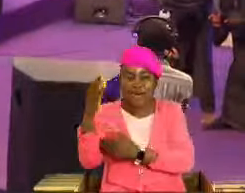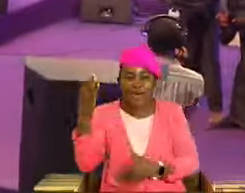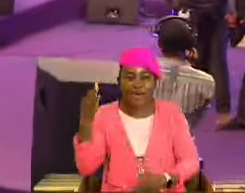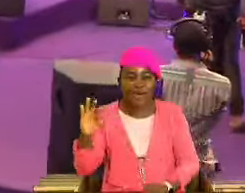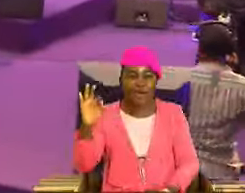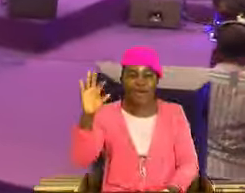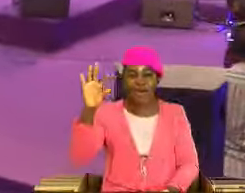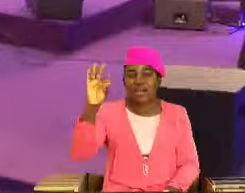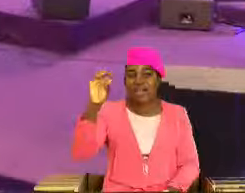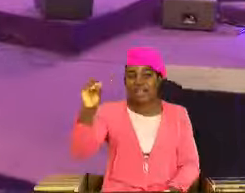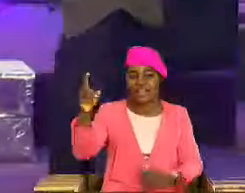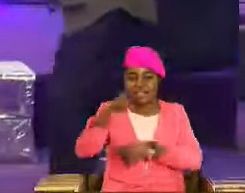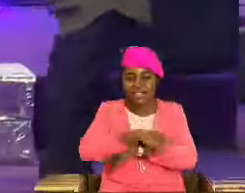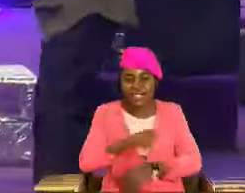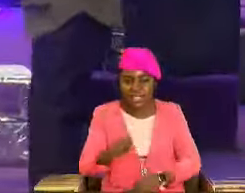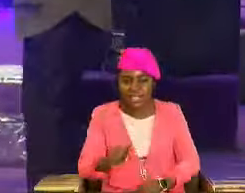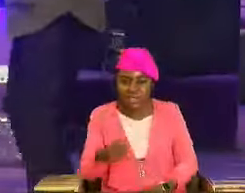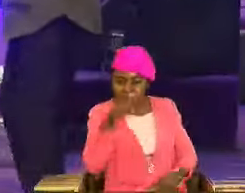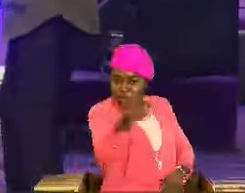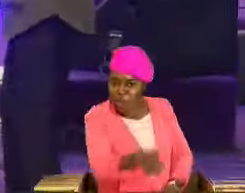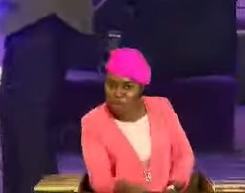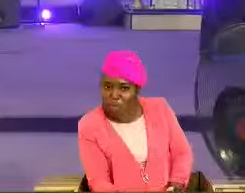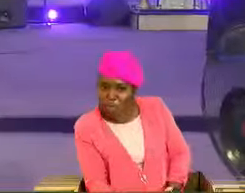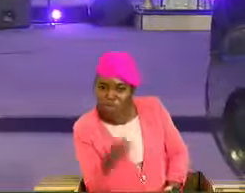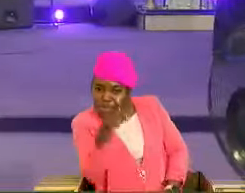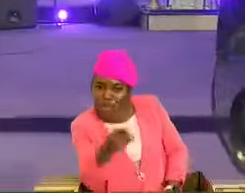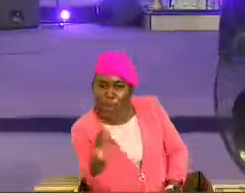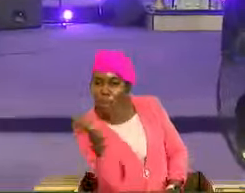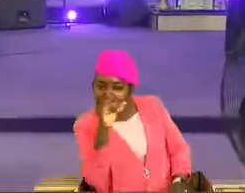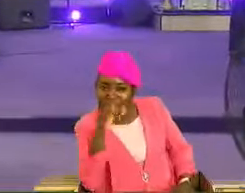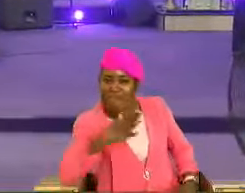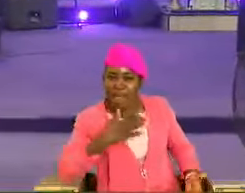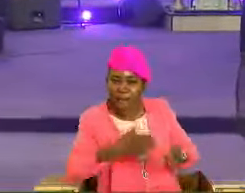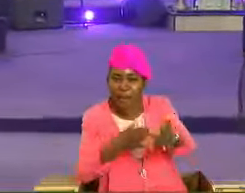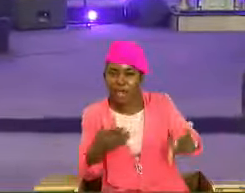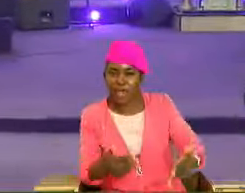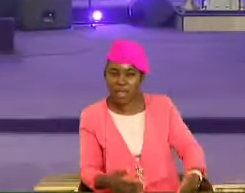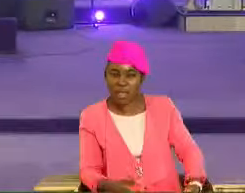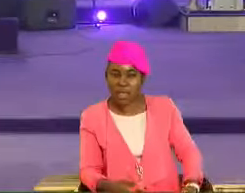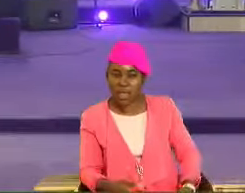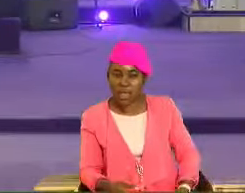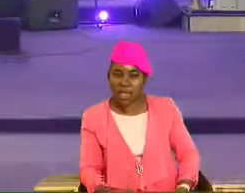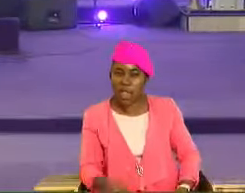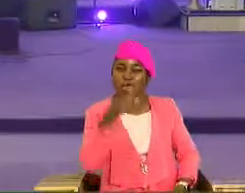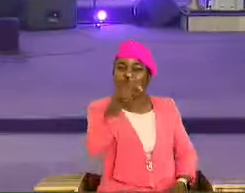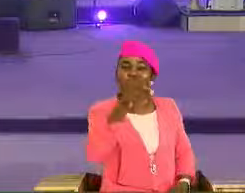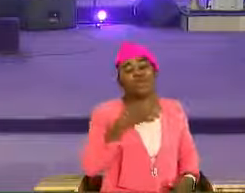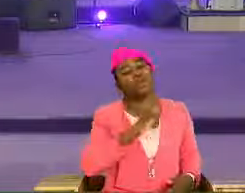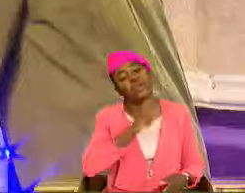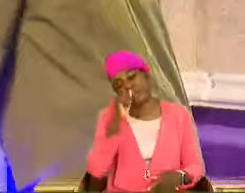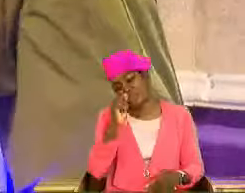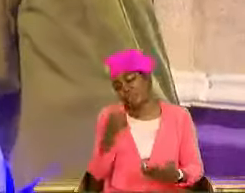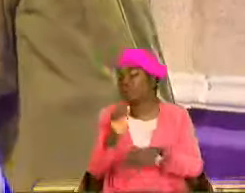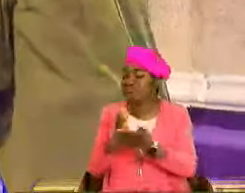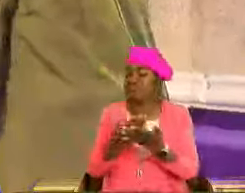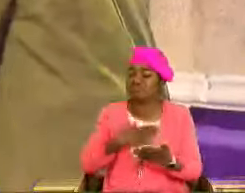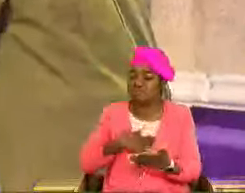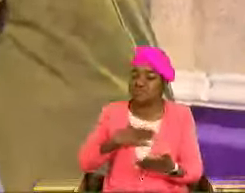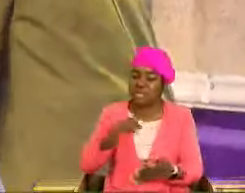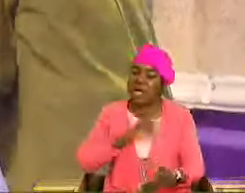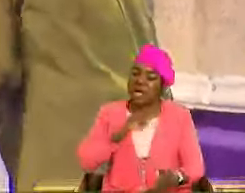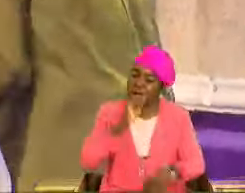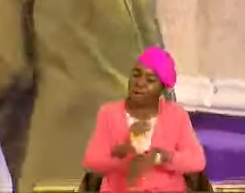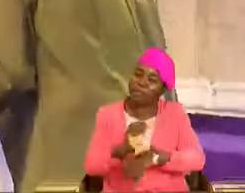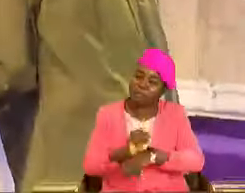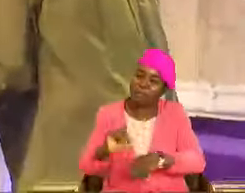how are you may you how are you where is my money I'm working on need you are working on you are working on the money you did